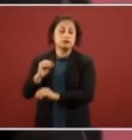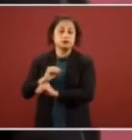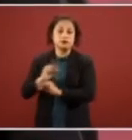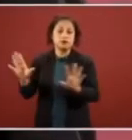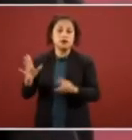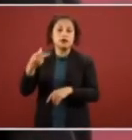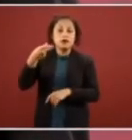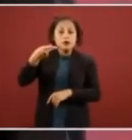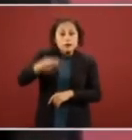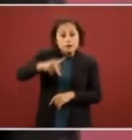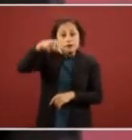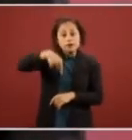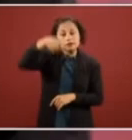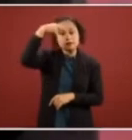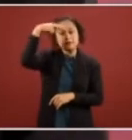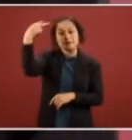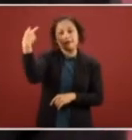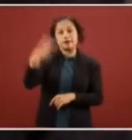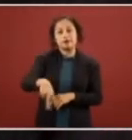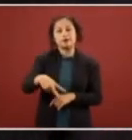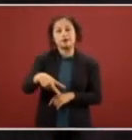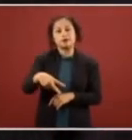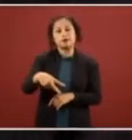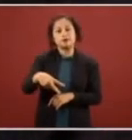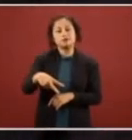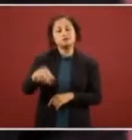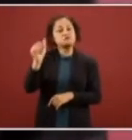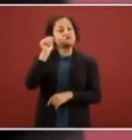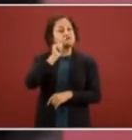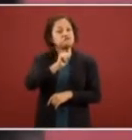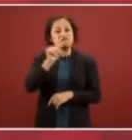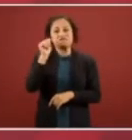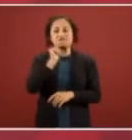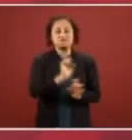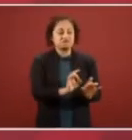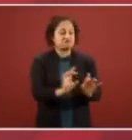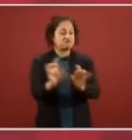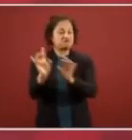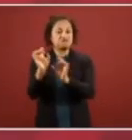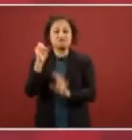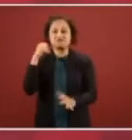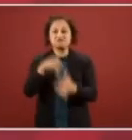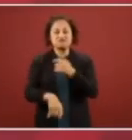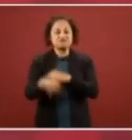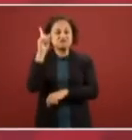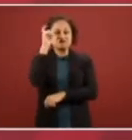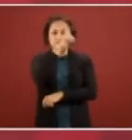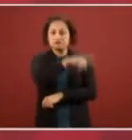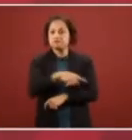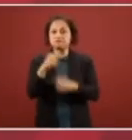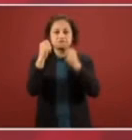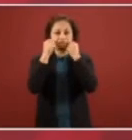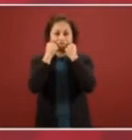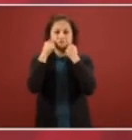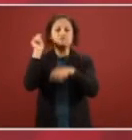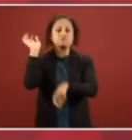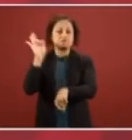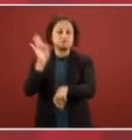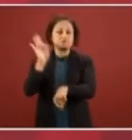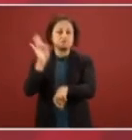country, siempre, hasta en circunstancias más difíciles, always, even in more difficult